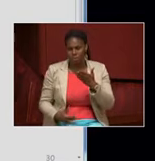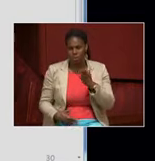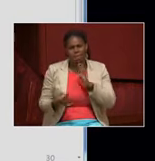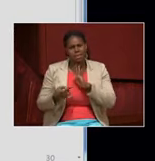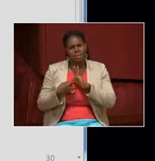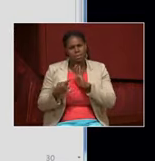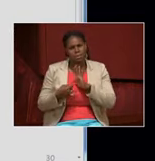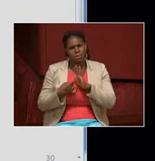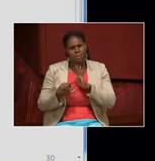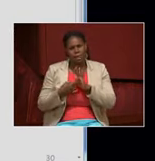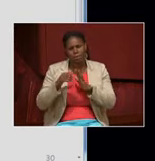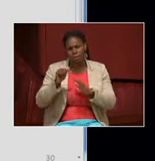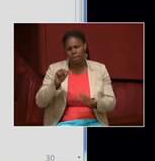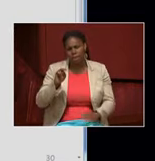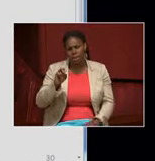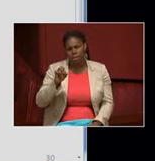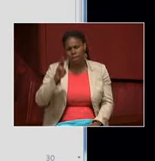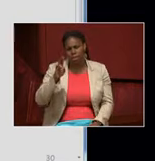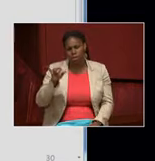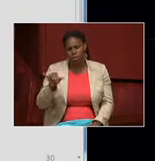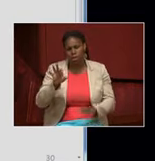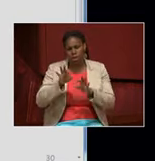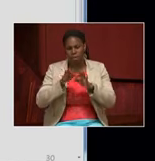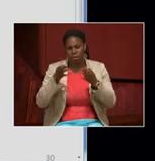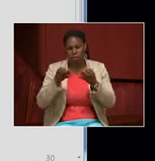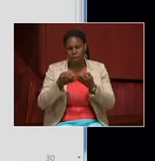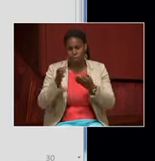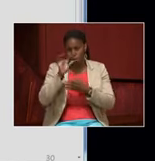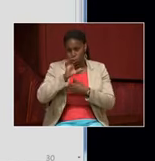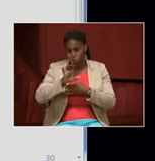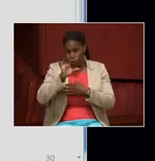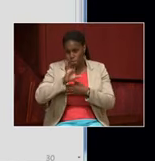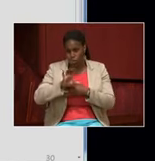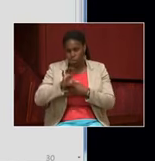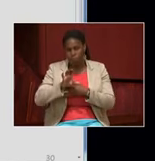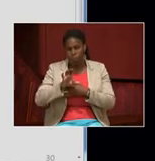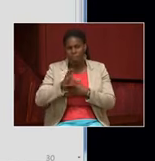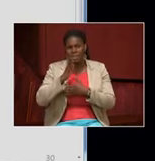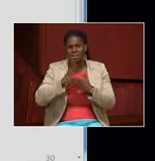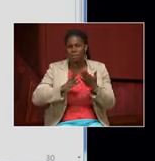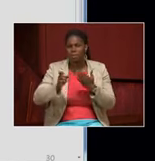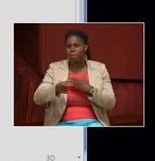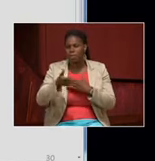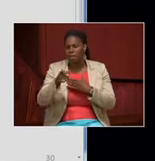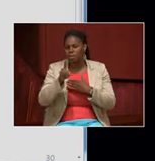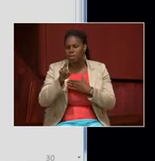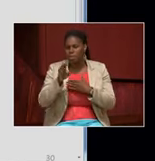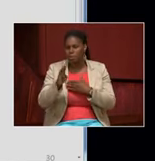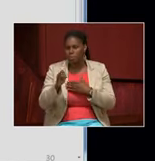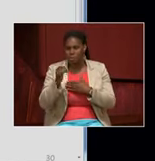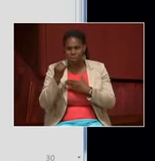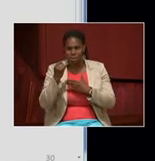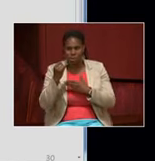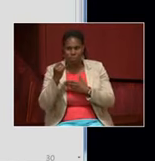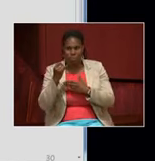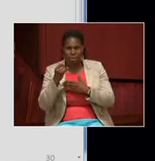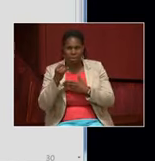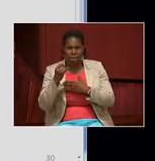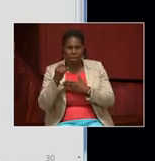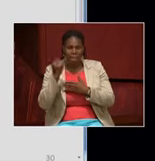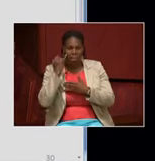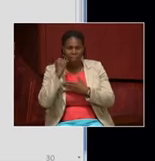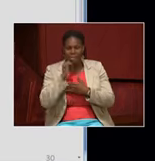even an ancestry, family search, some of these other databases, if it's not indirect or indexed the